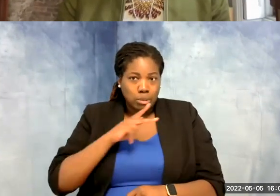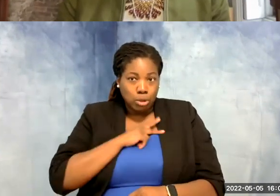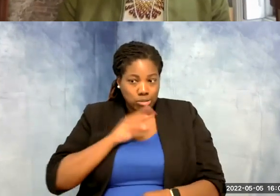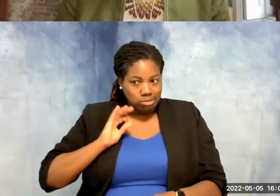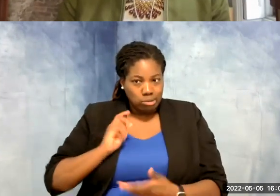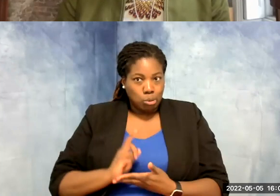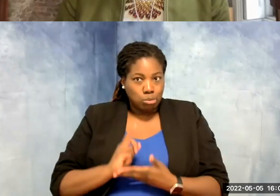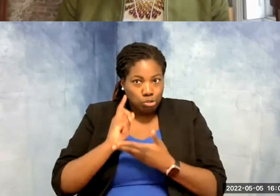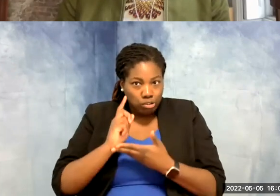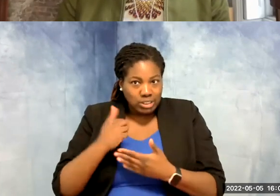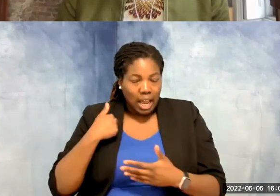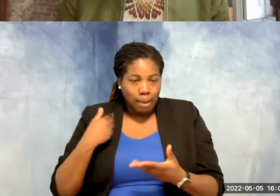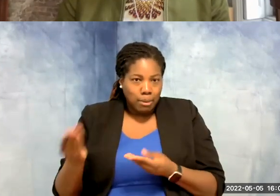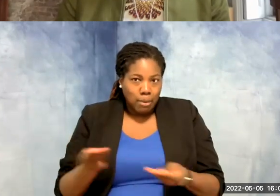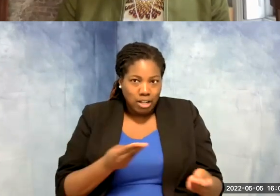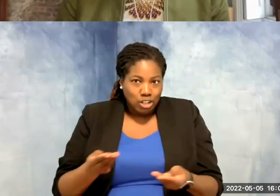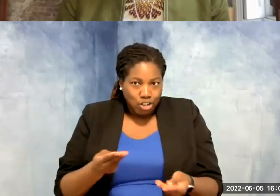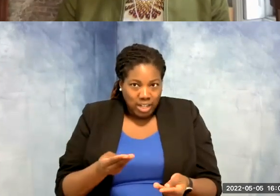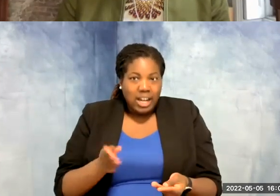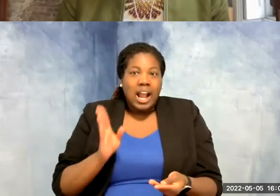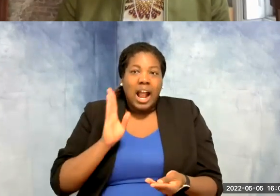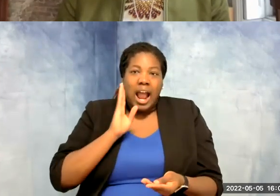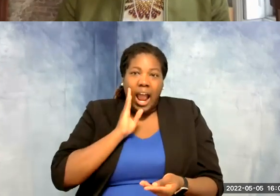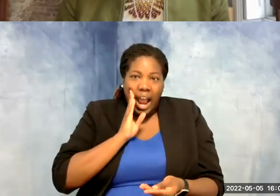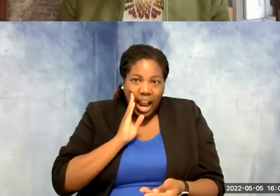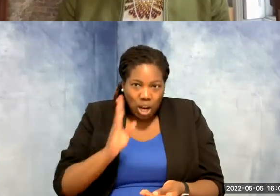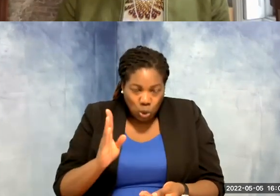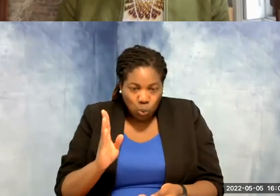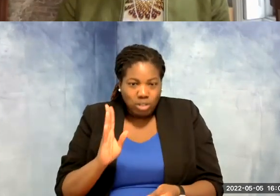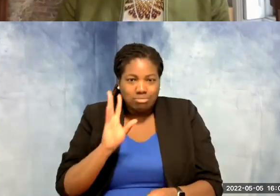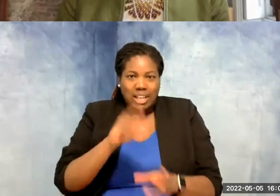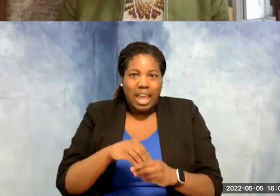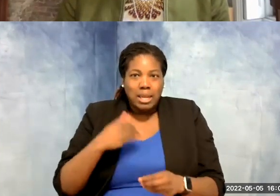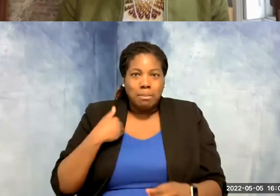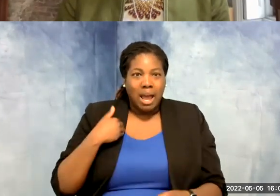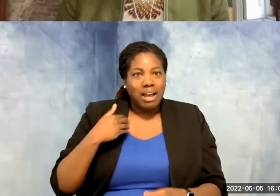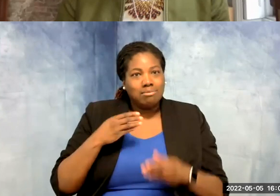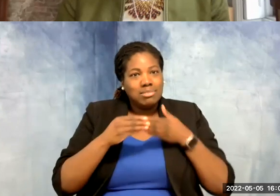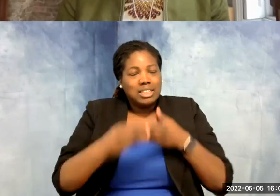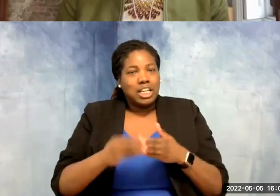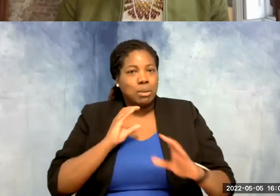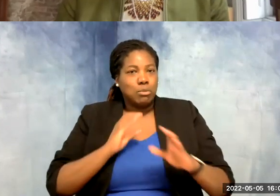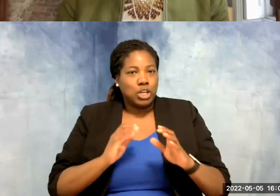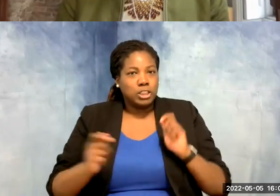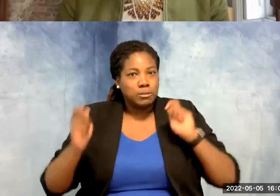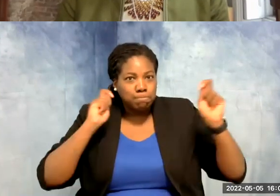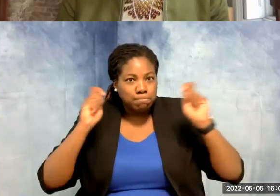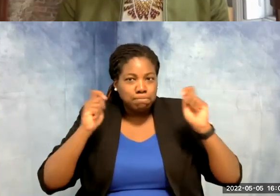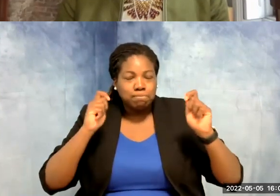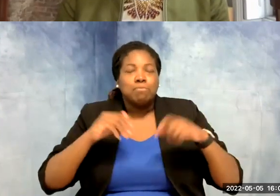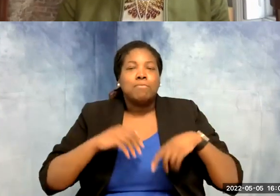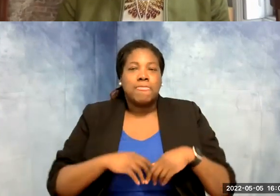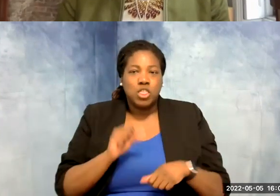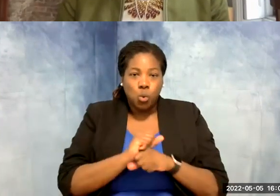here, since I am the moderator, I'm also going to interject with my head of communications hat on and mention the work that we're doing